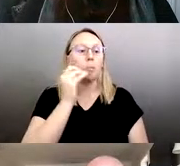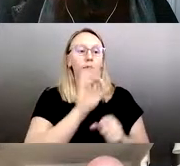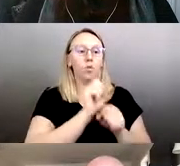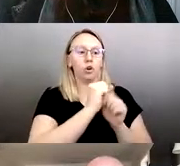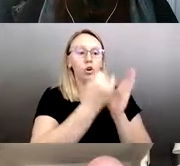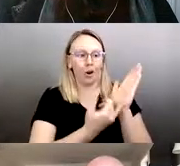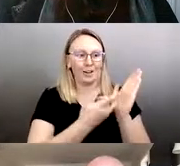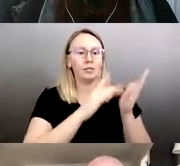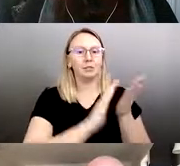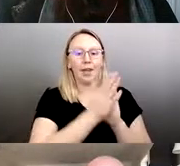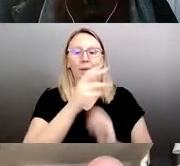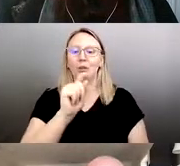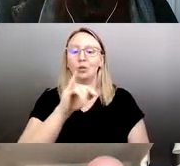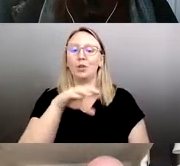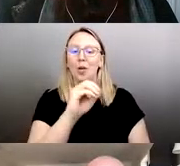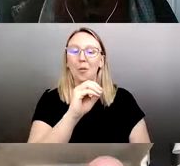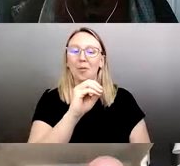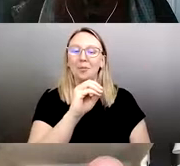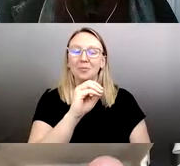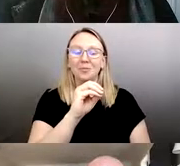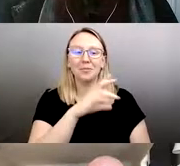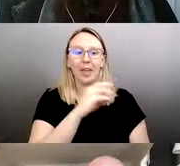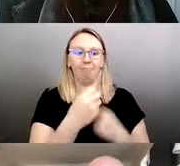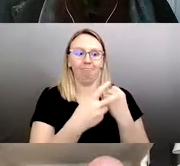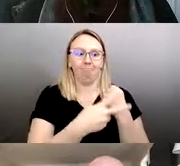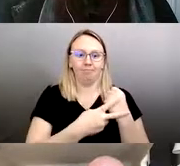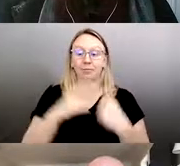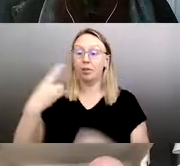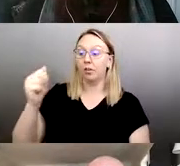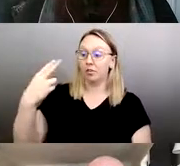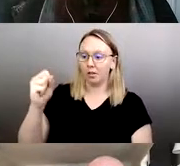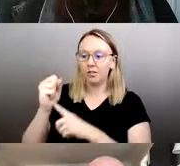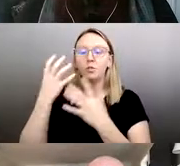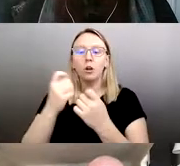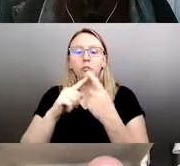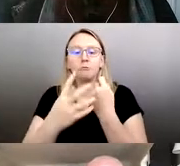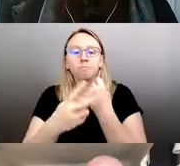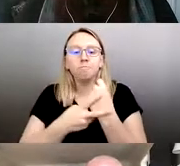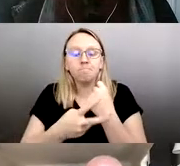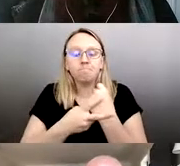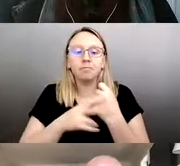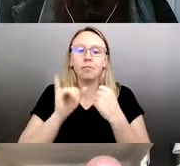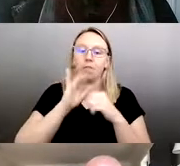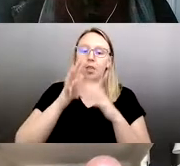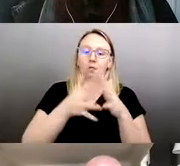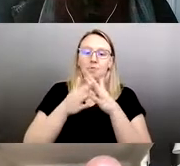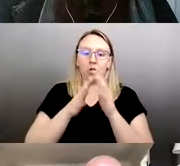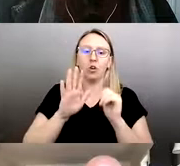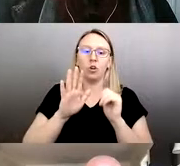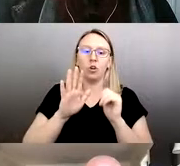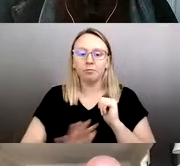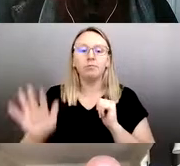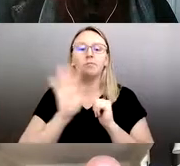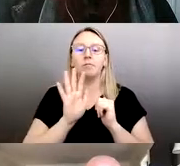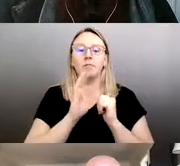its support and advocacy, HAHS is helping to preserve the nation's legacy of creativity and the visual arts. This program aims